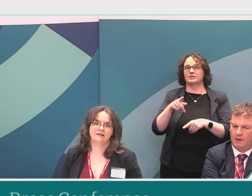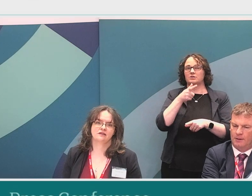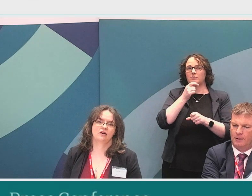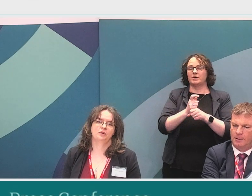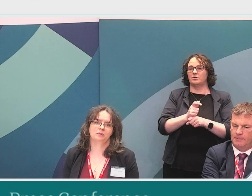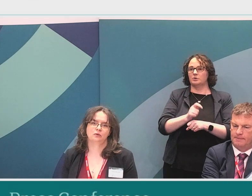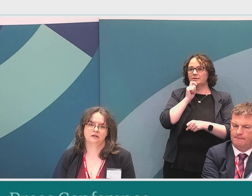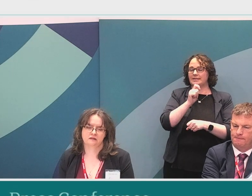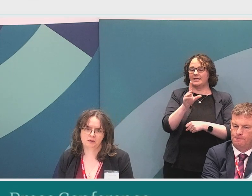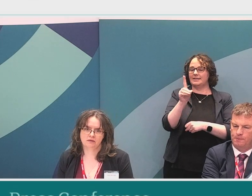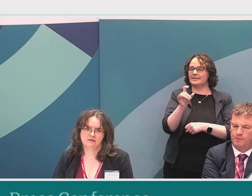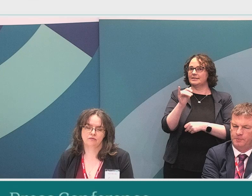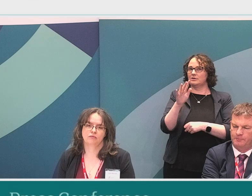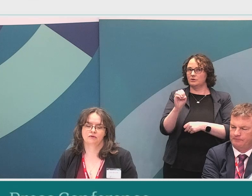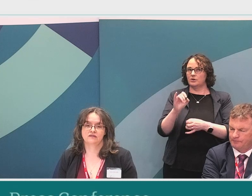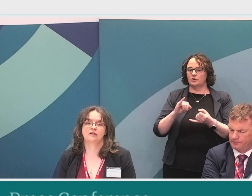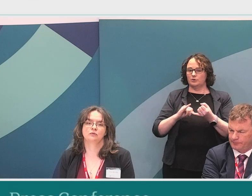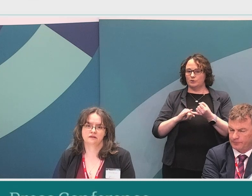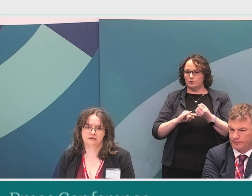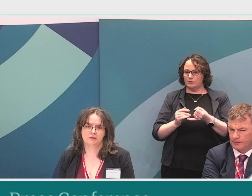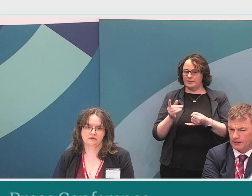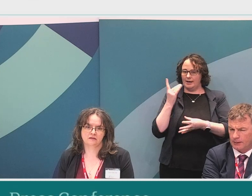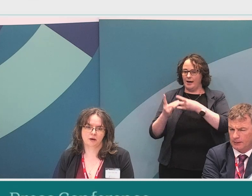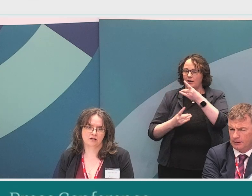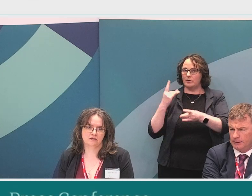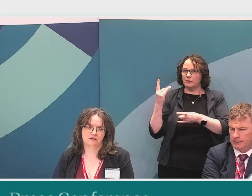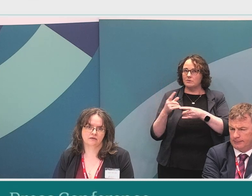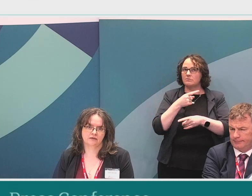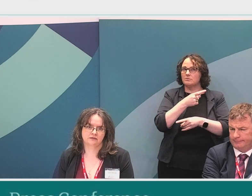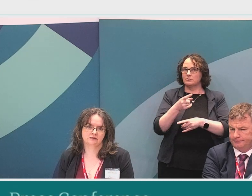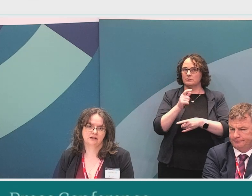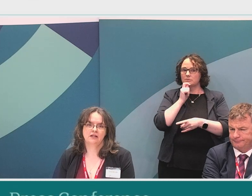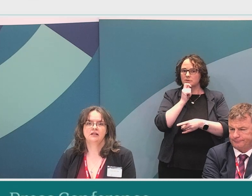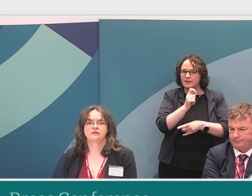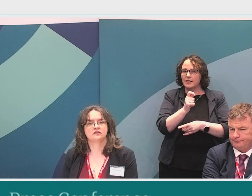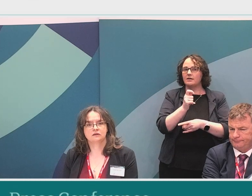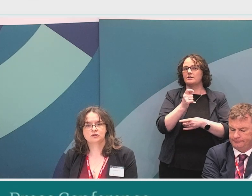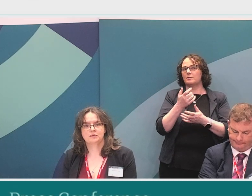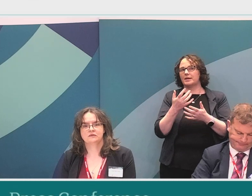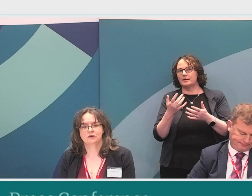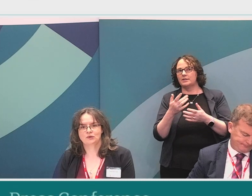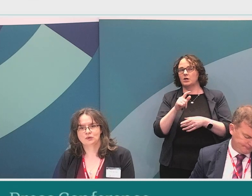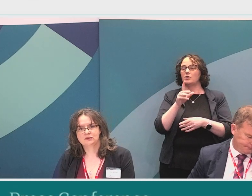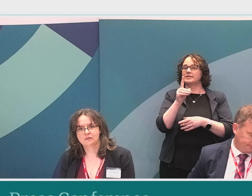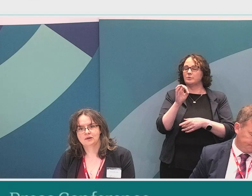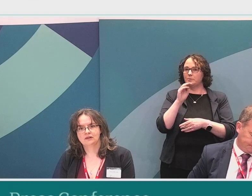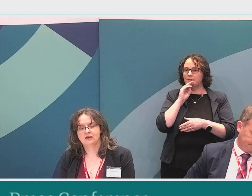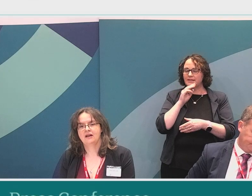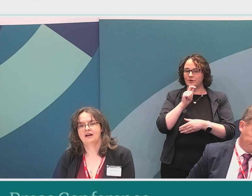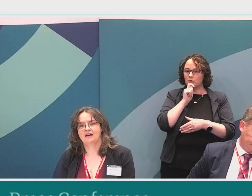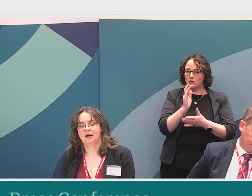asked of people who had experienced or disclosed their experience as part of the survey. So disclosure means whether you told